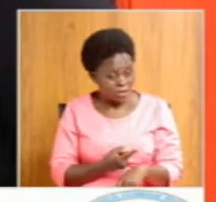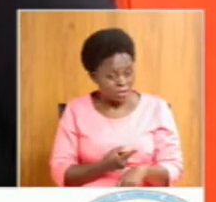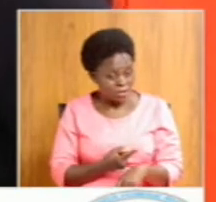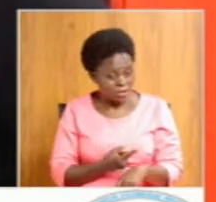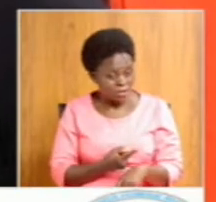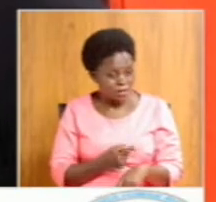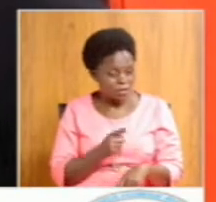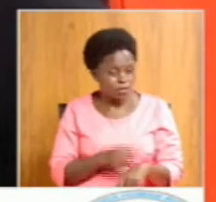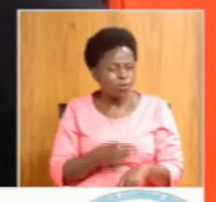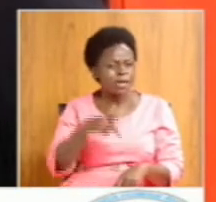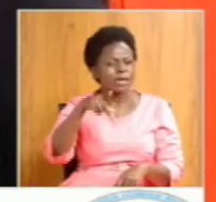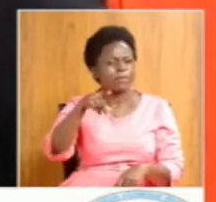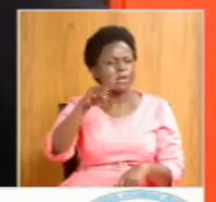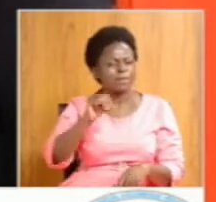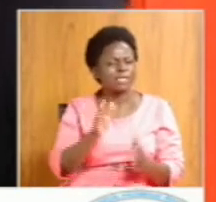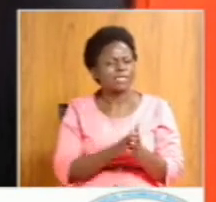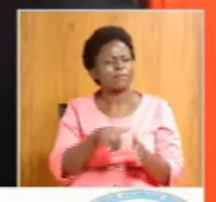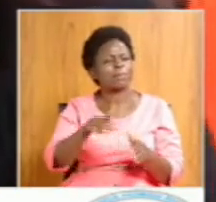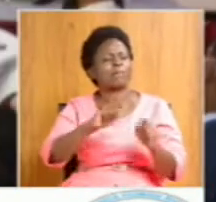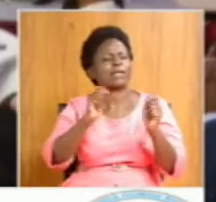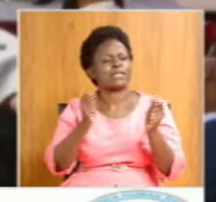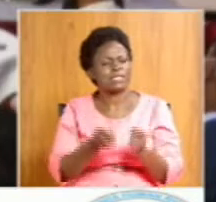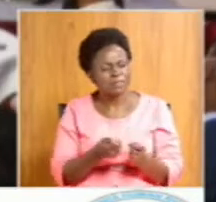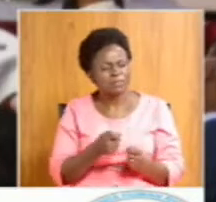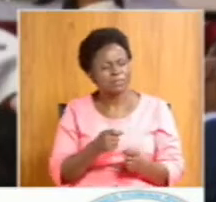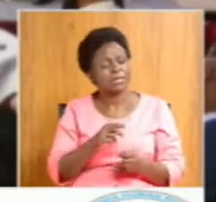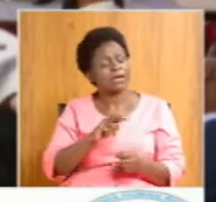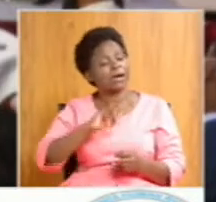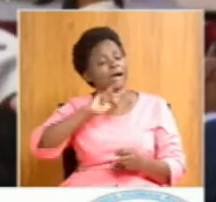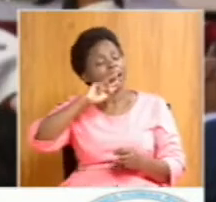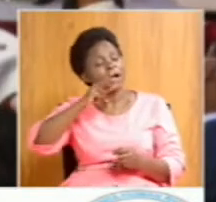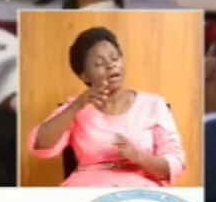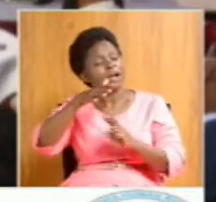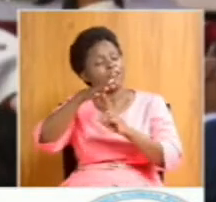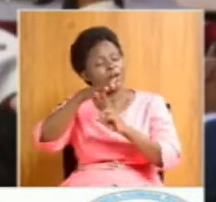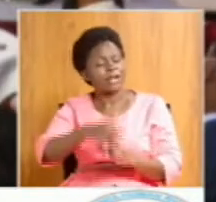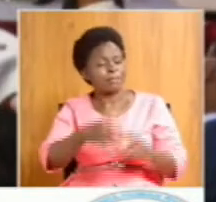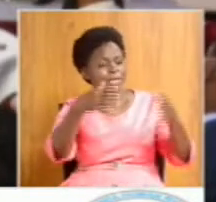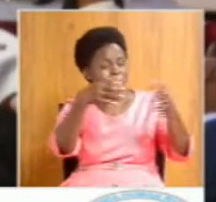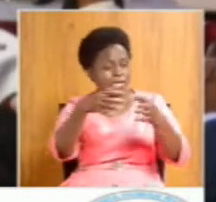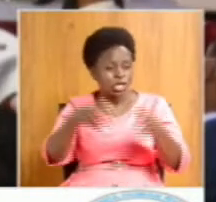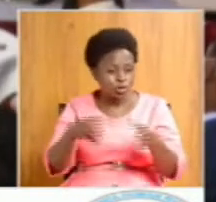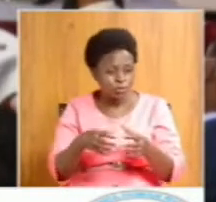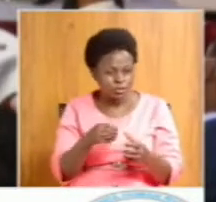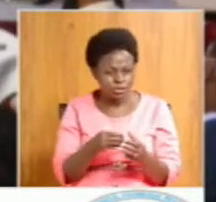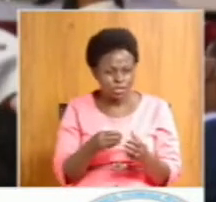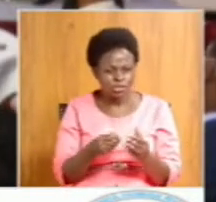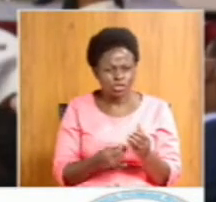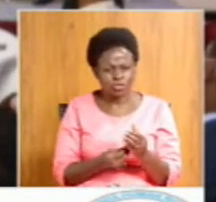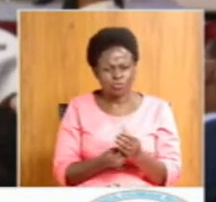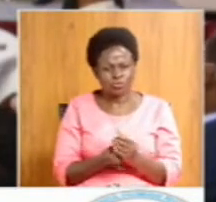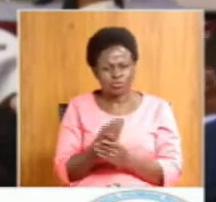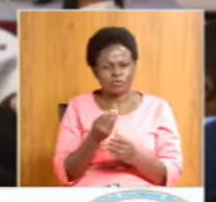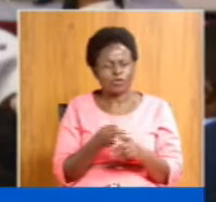When Prime Minister and her team are responding to the vulnerability groups that newly emerged as a result